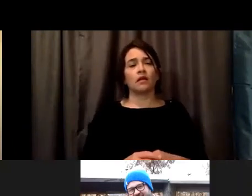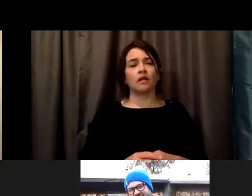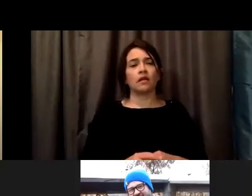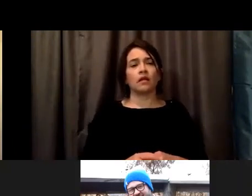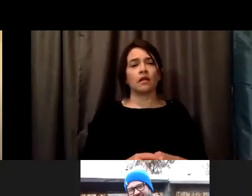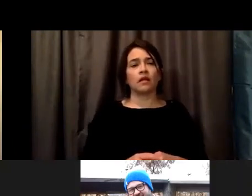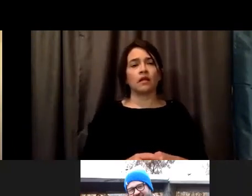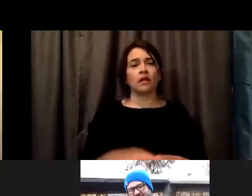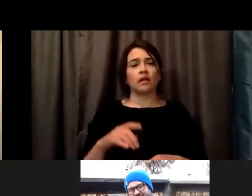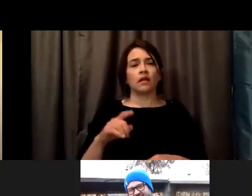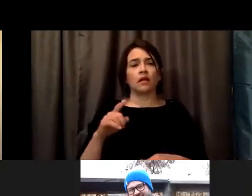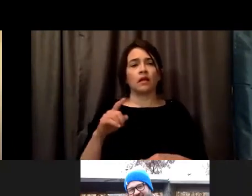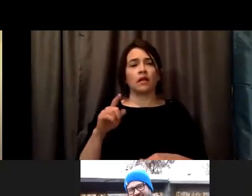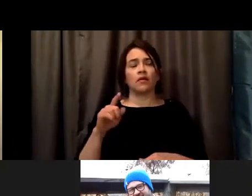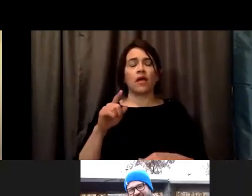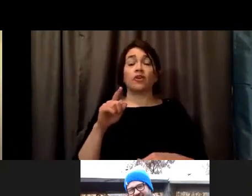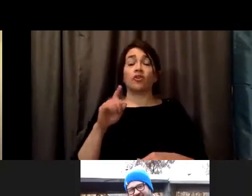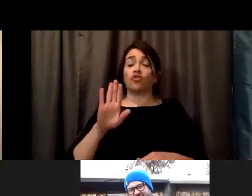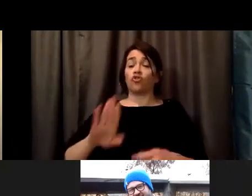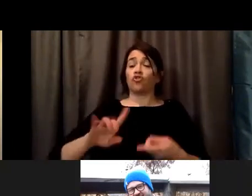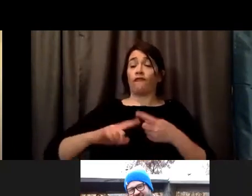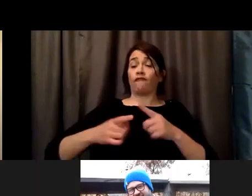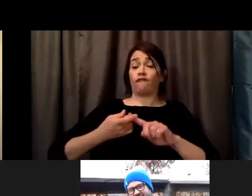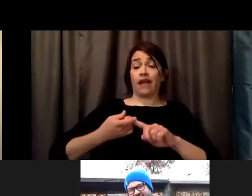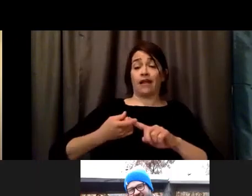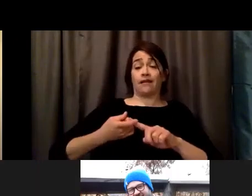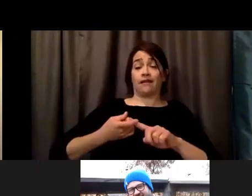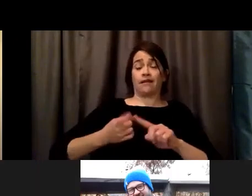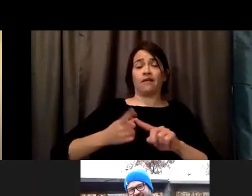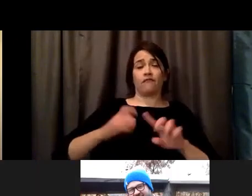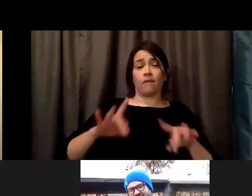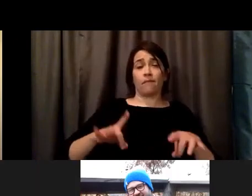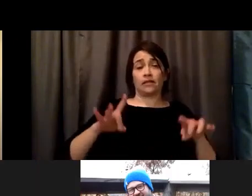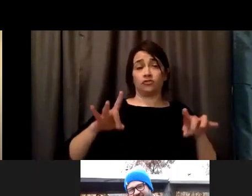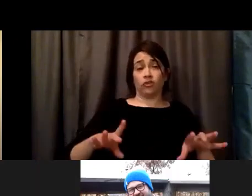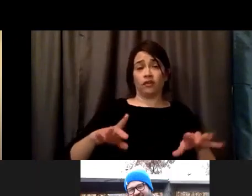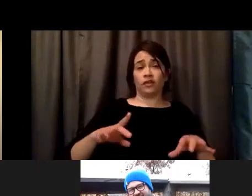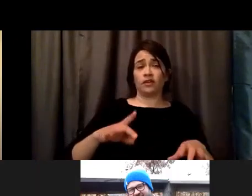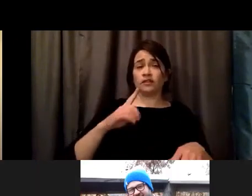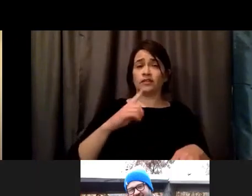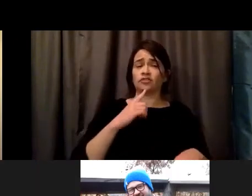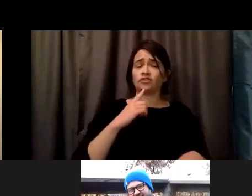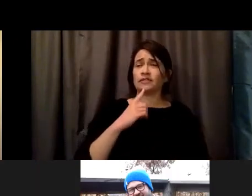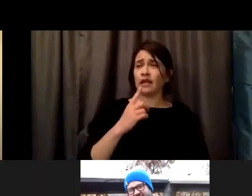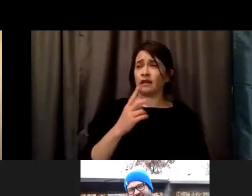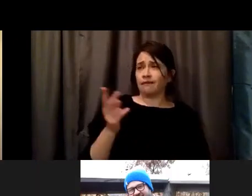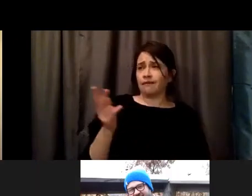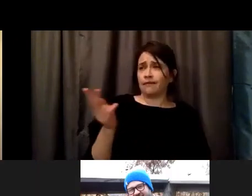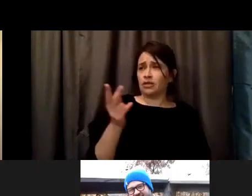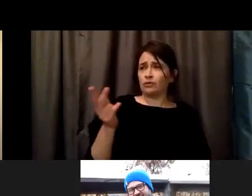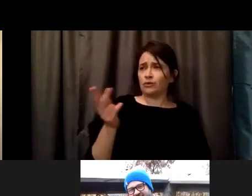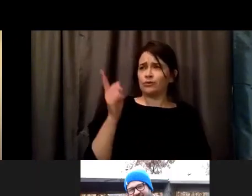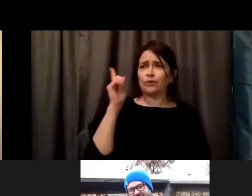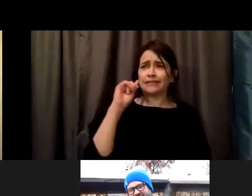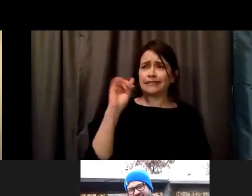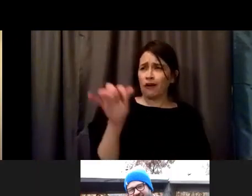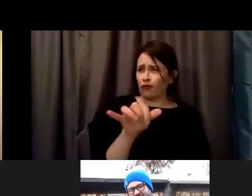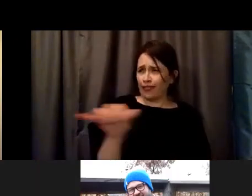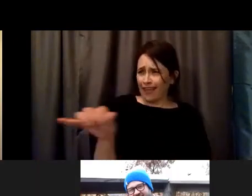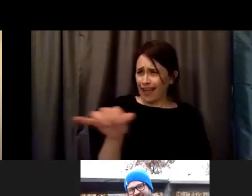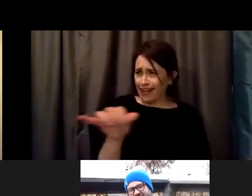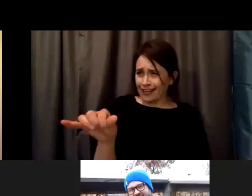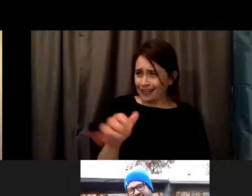sound so alike." I guess being that we're from Minnesota, there's something about us